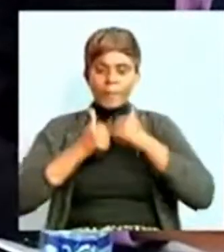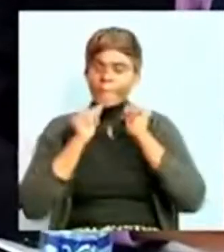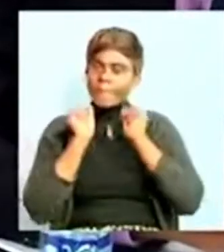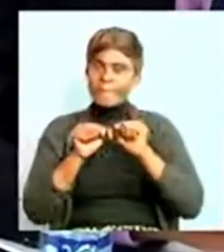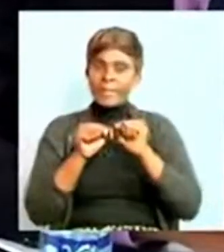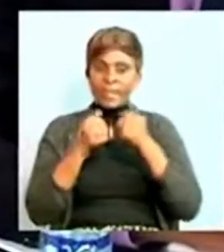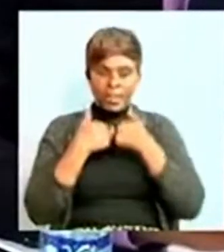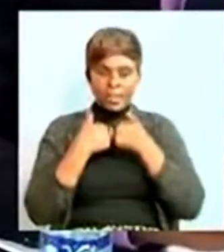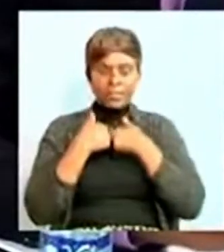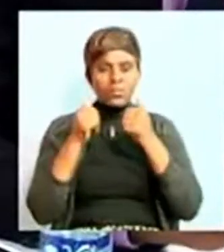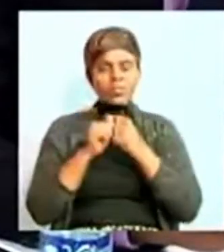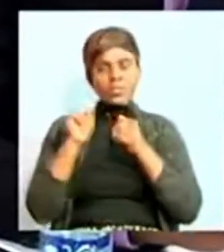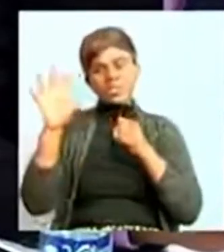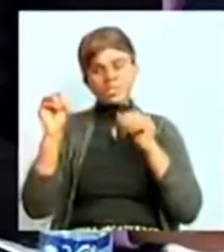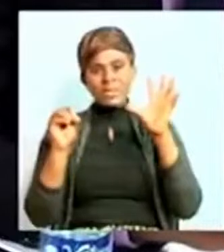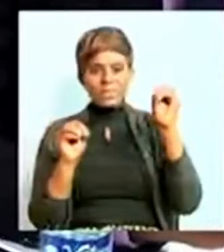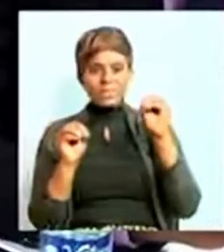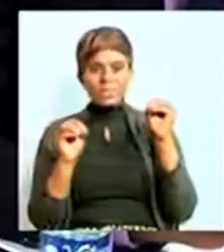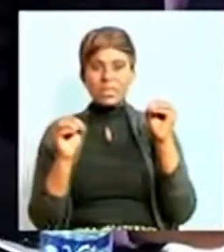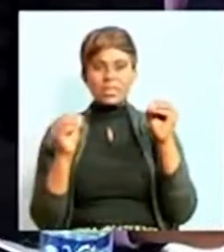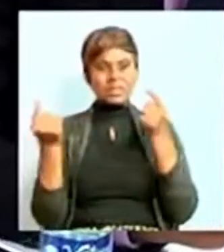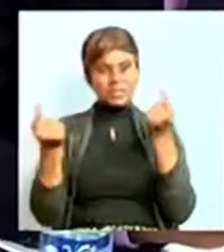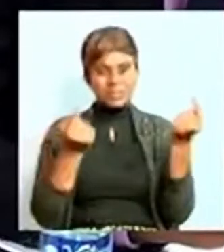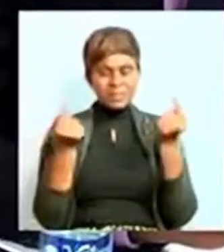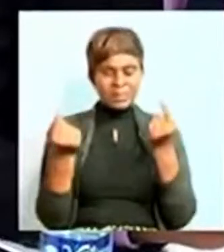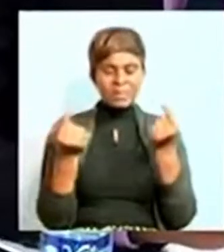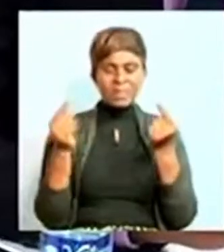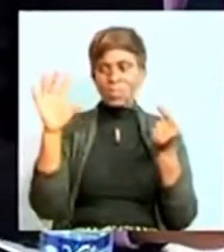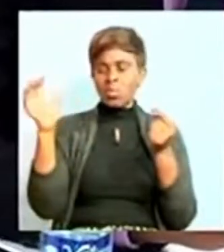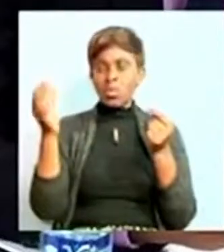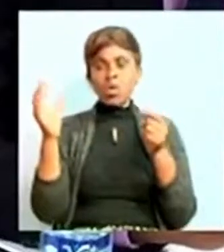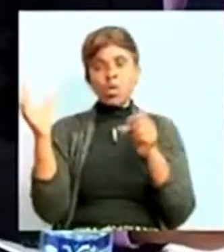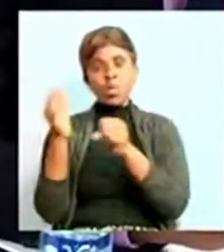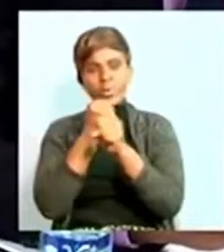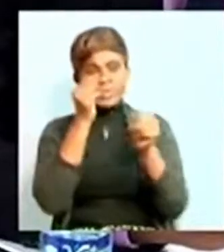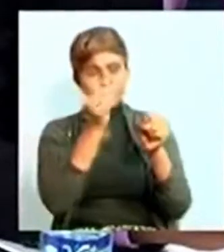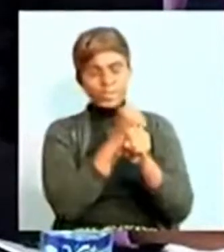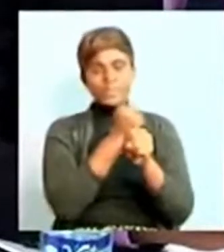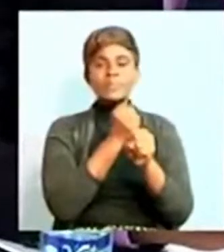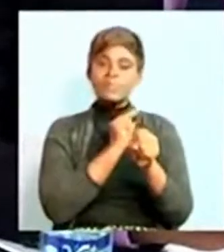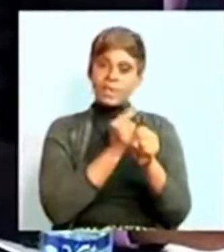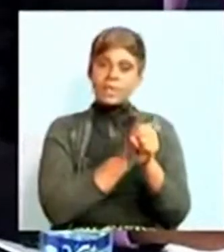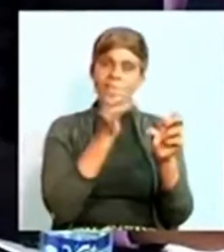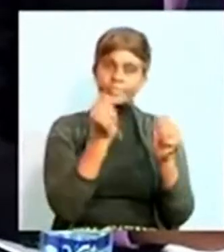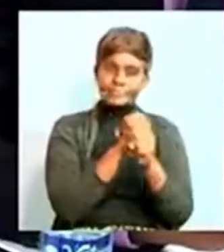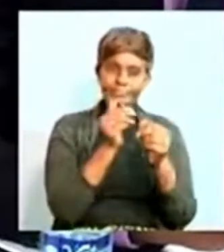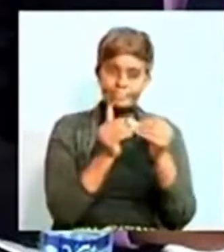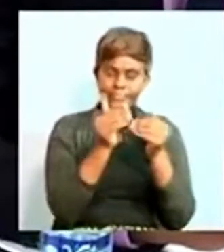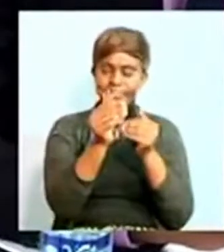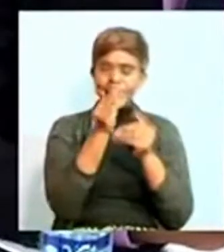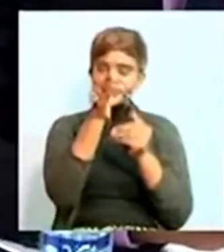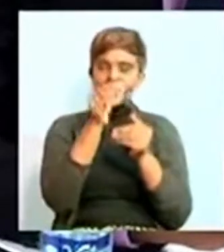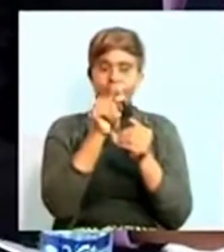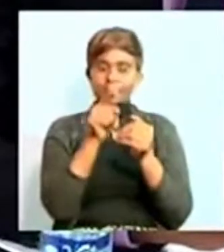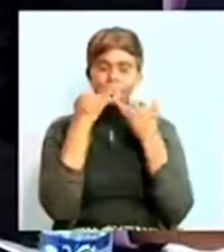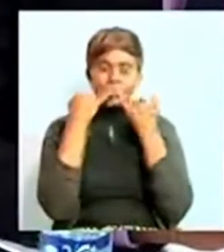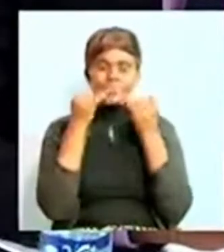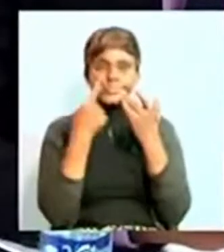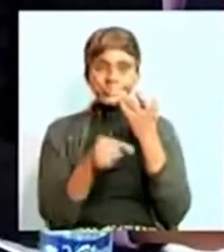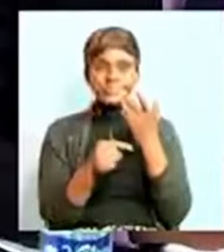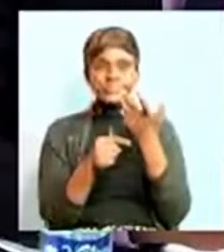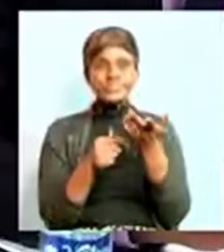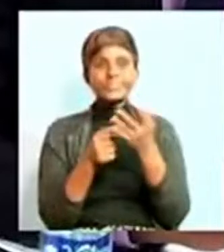we come up with a 50-50 win situation. So in that predicament, I think we managed to win. And going forward, the information that